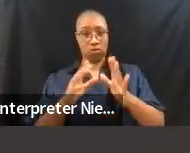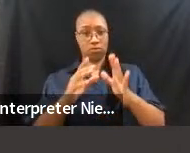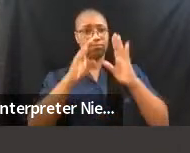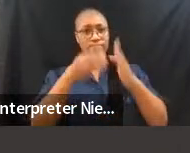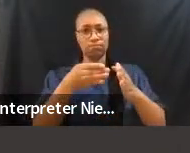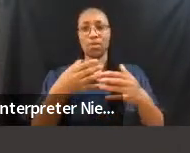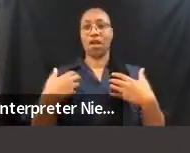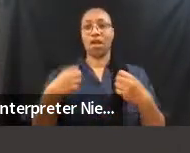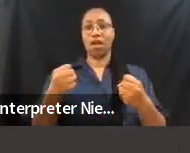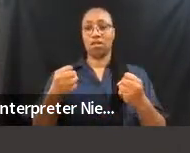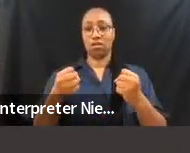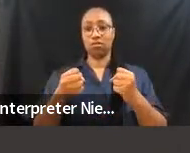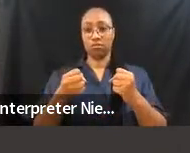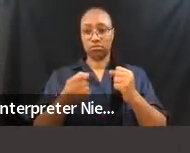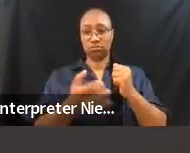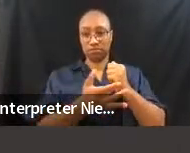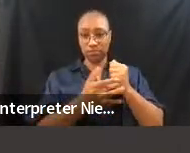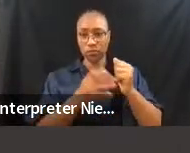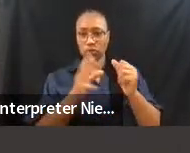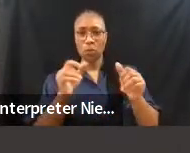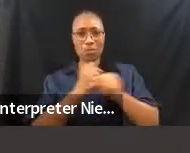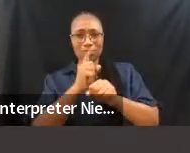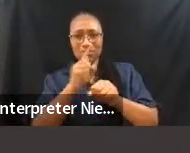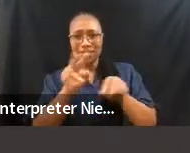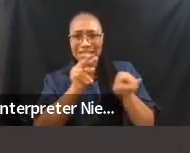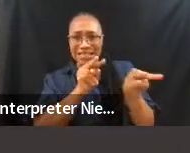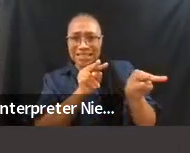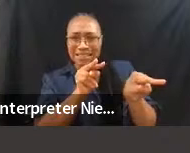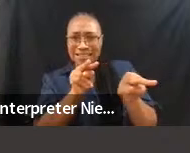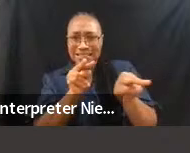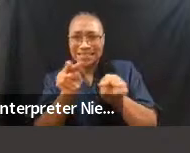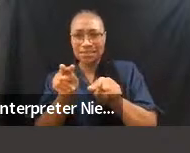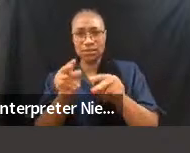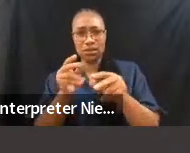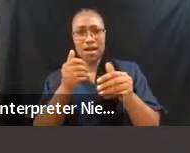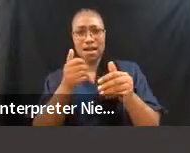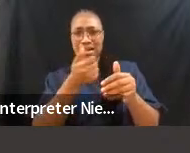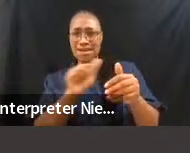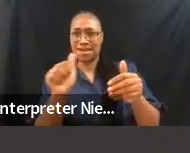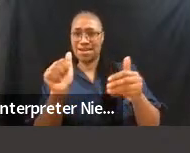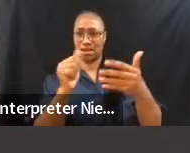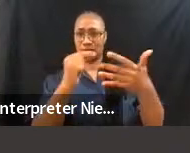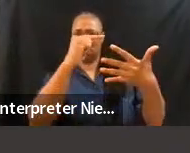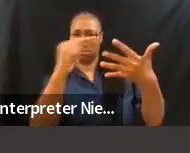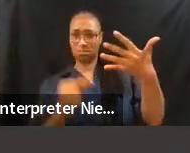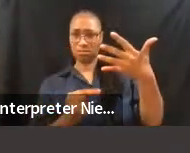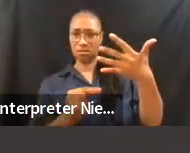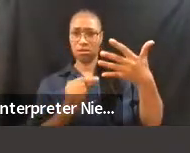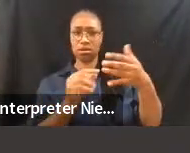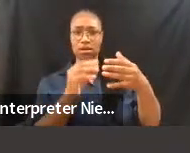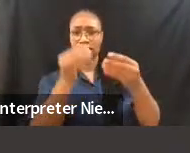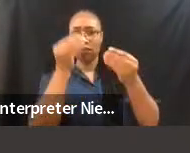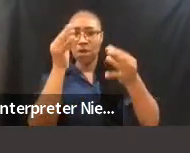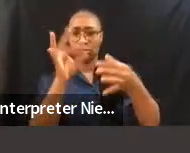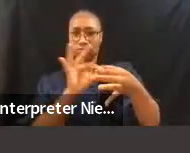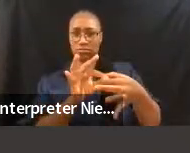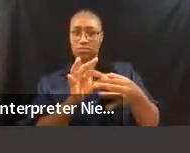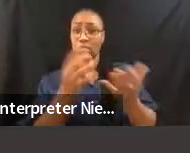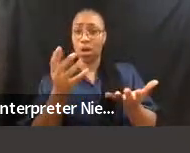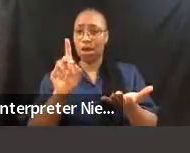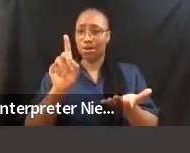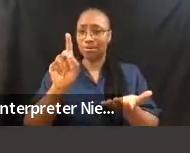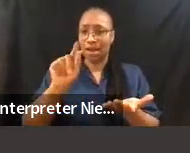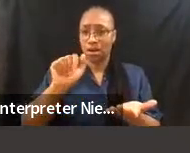disability-related items on certain types of data gathering instruments. One of the issues